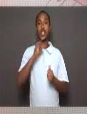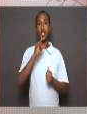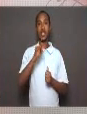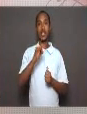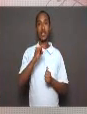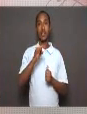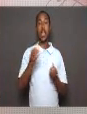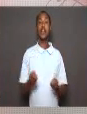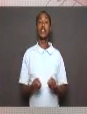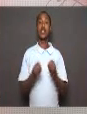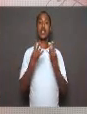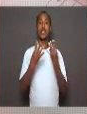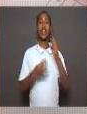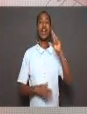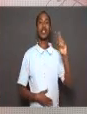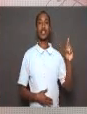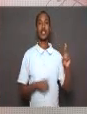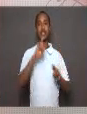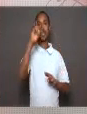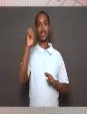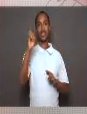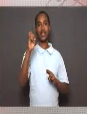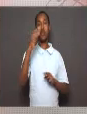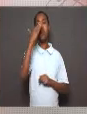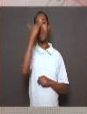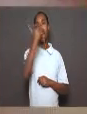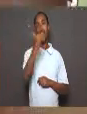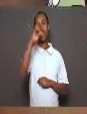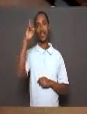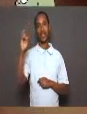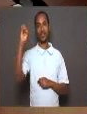the excess reactant? Why?